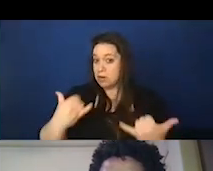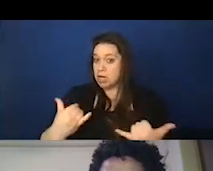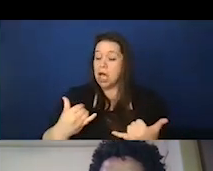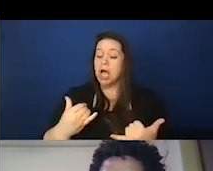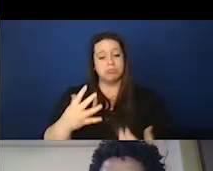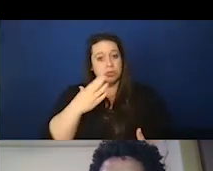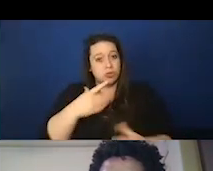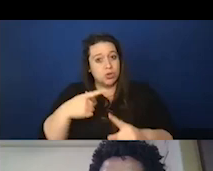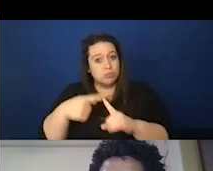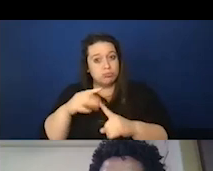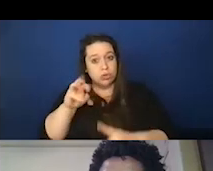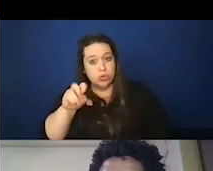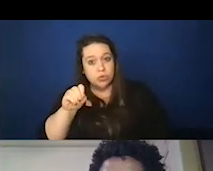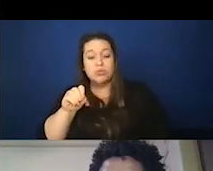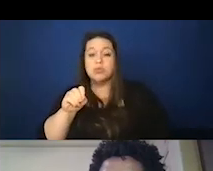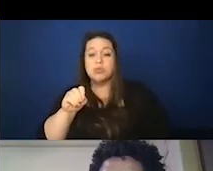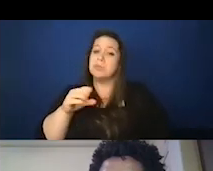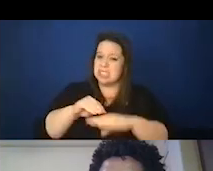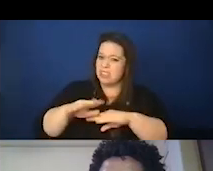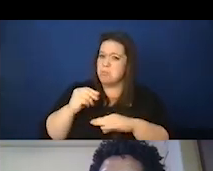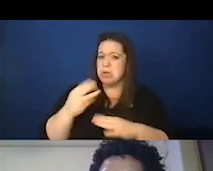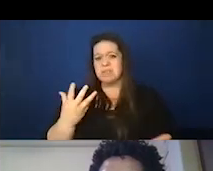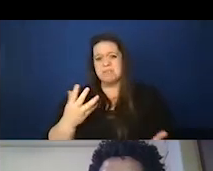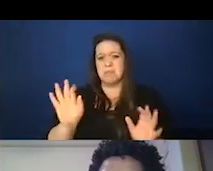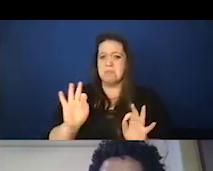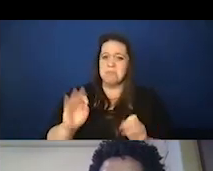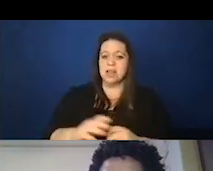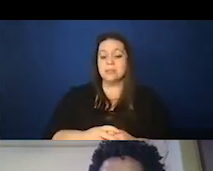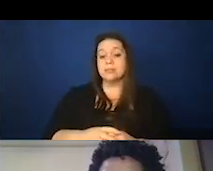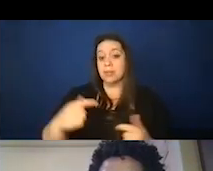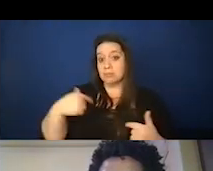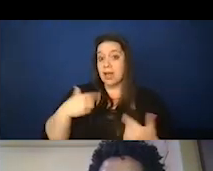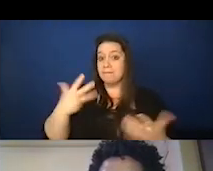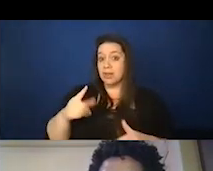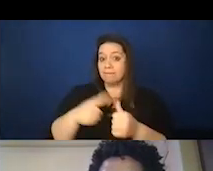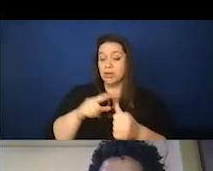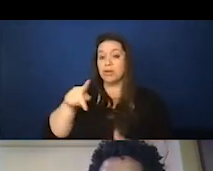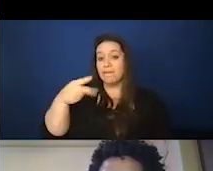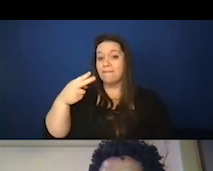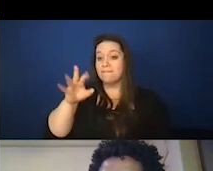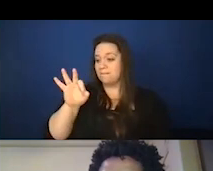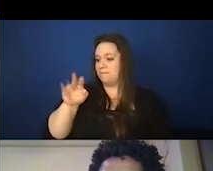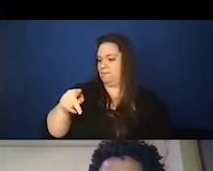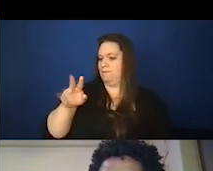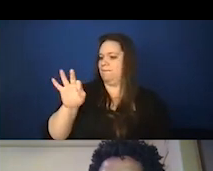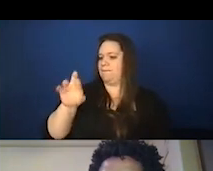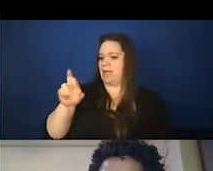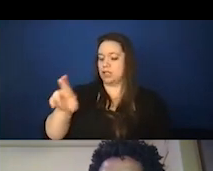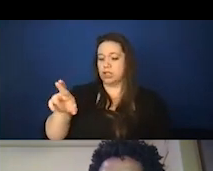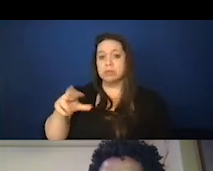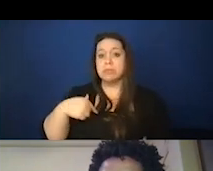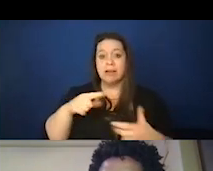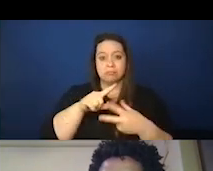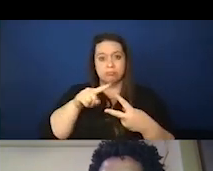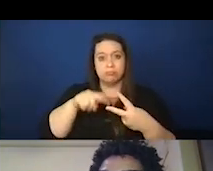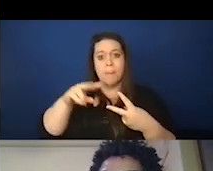mild. I too have had the Pfizer. I've had both my Pfizers. After the first shot, as Dr. Vasquez said, my arm hurt where